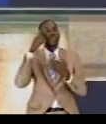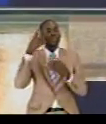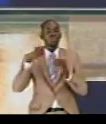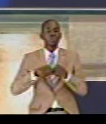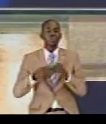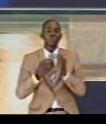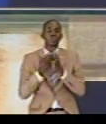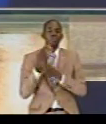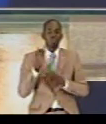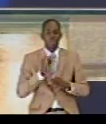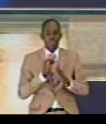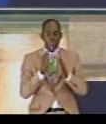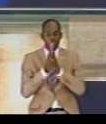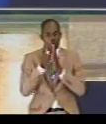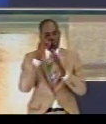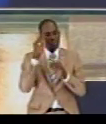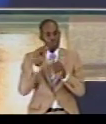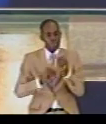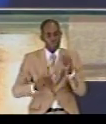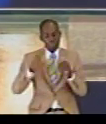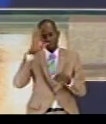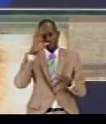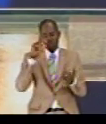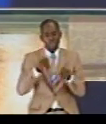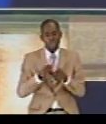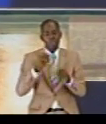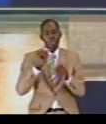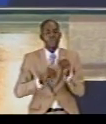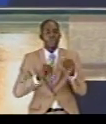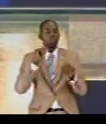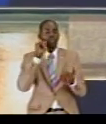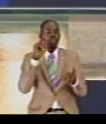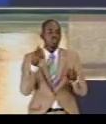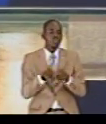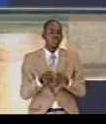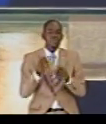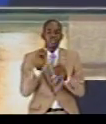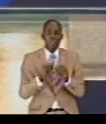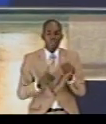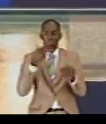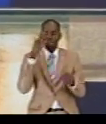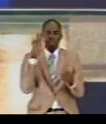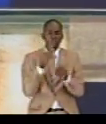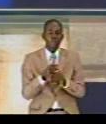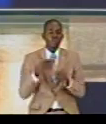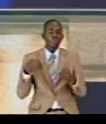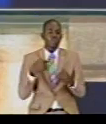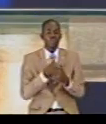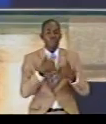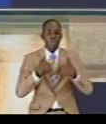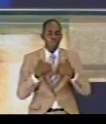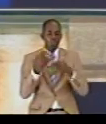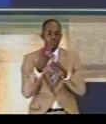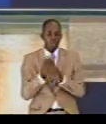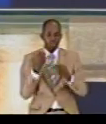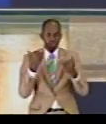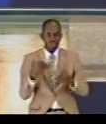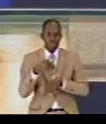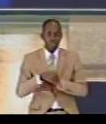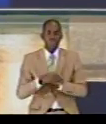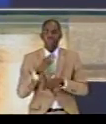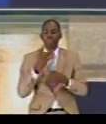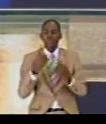breakthrough. I pray for every brother and every sister. Every promise we've heard of today be fulfilled in